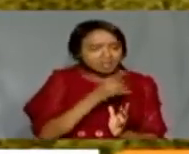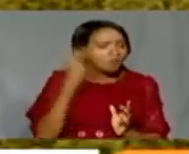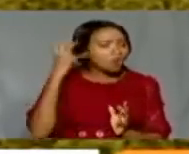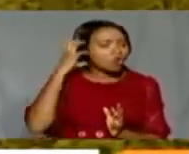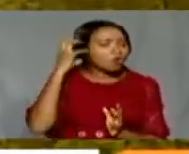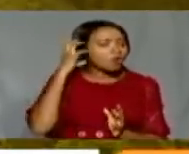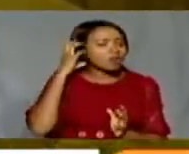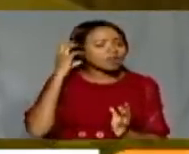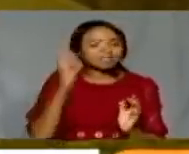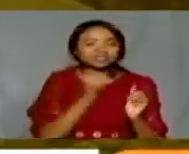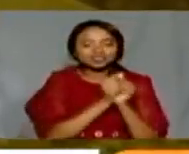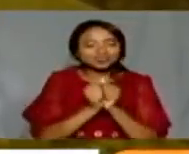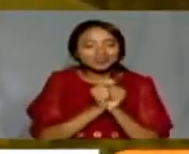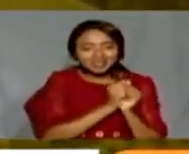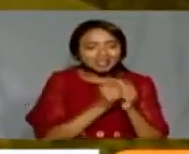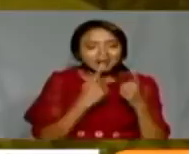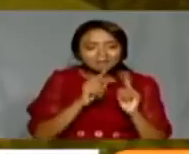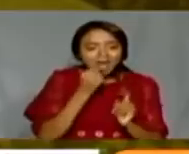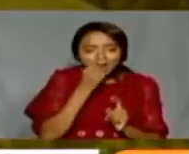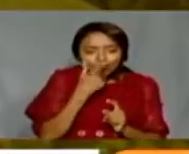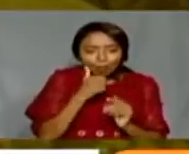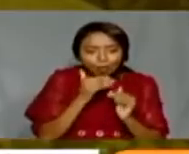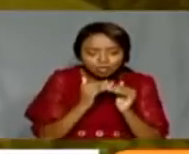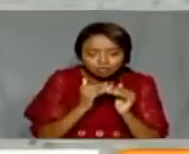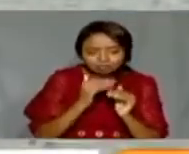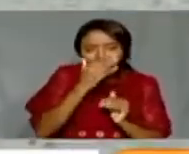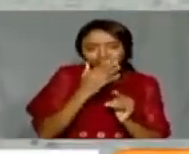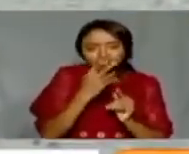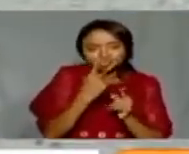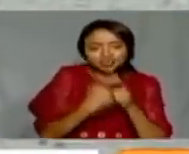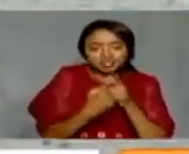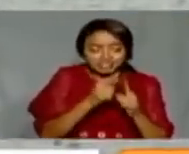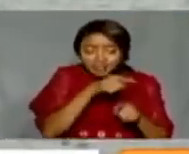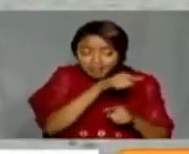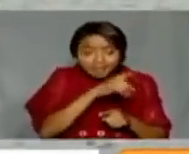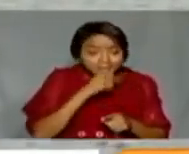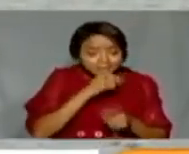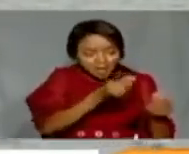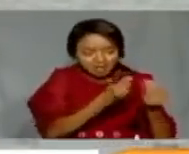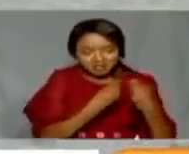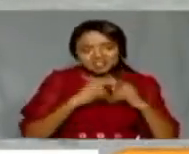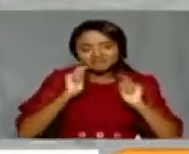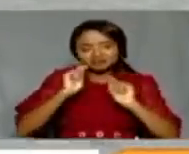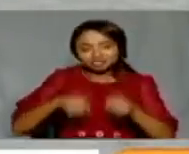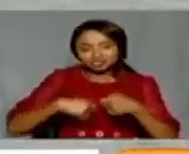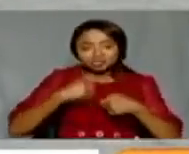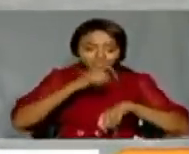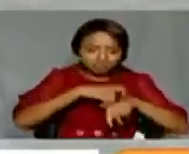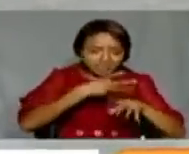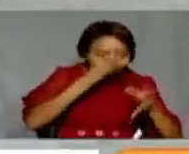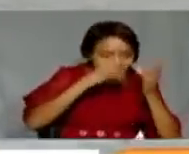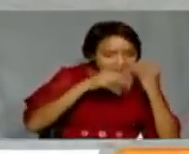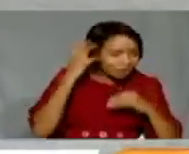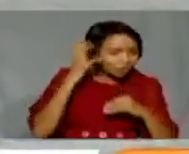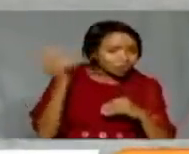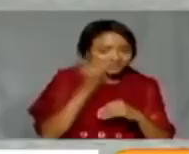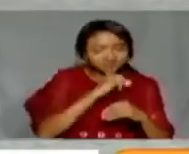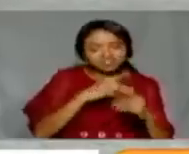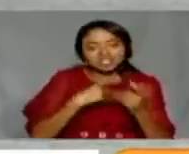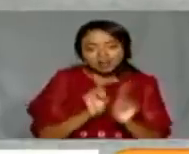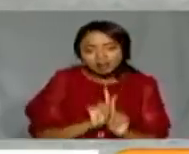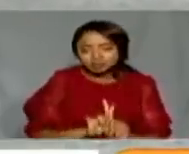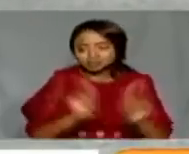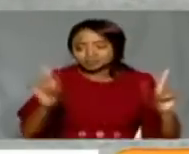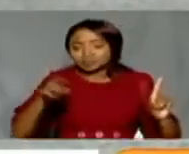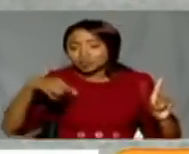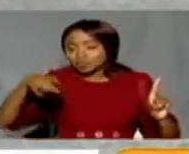friend 2 years older than him who gave him his first pair of shoes. They parted ways after their training. Moi went to teach in Kapsabet